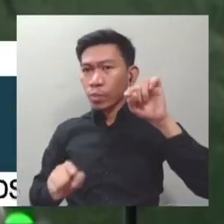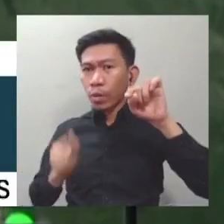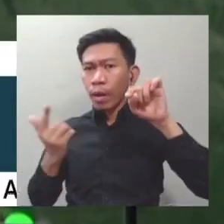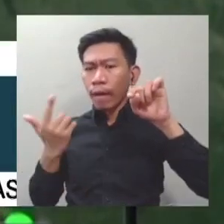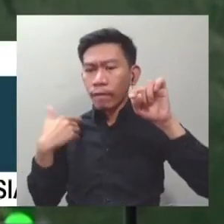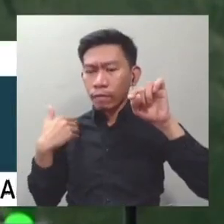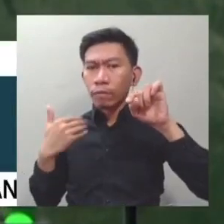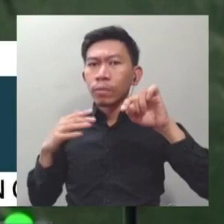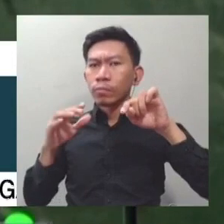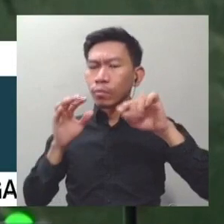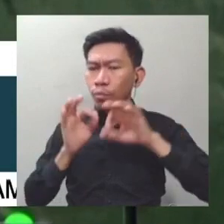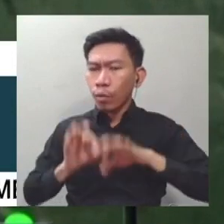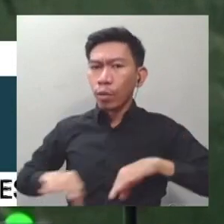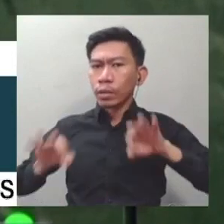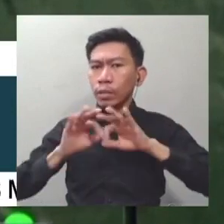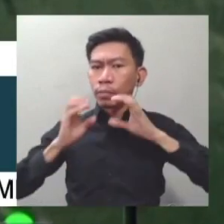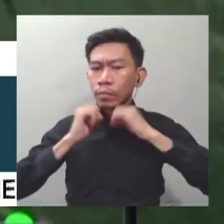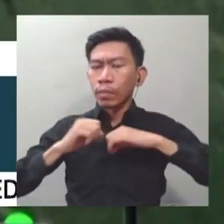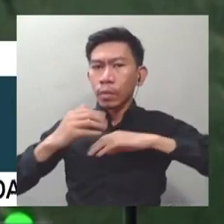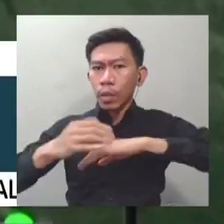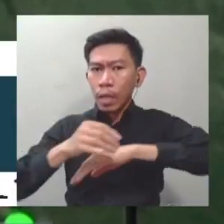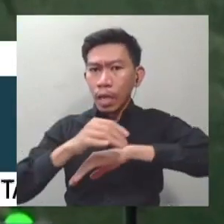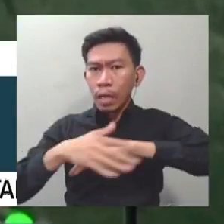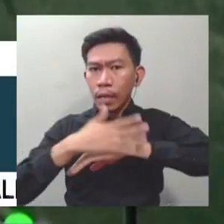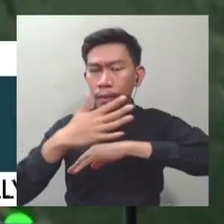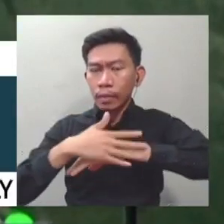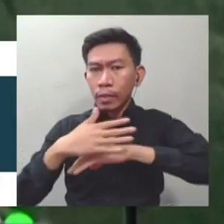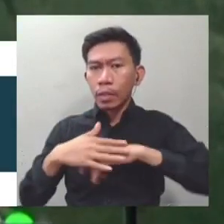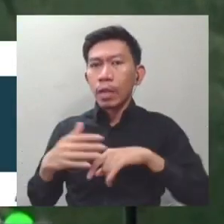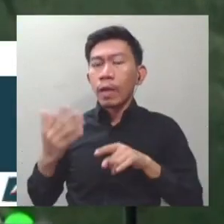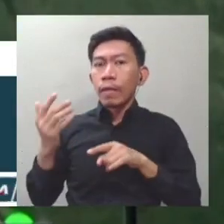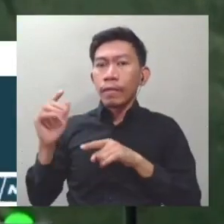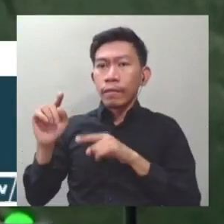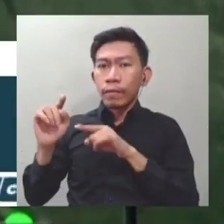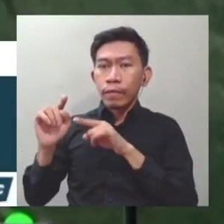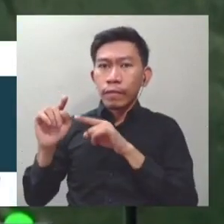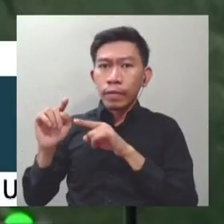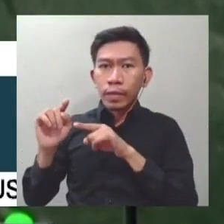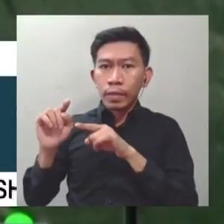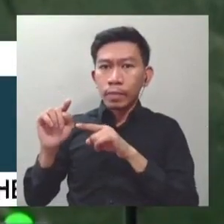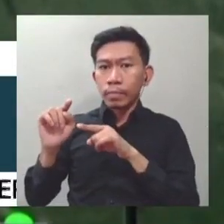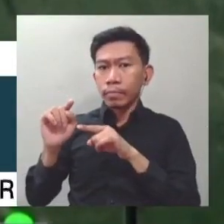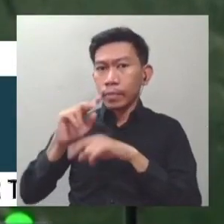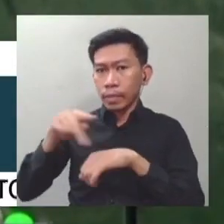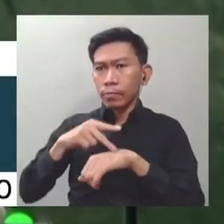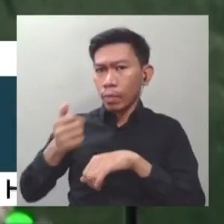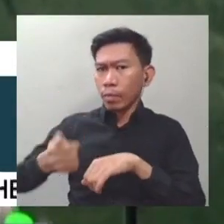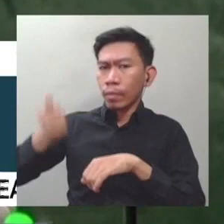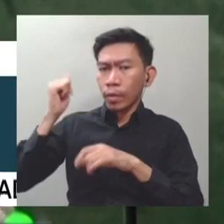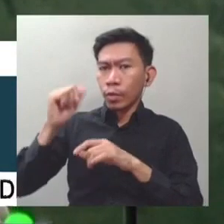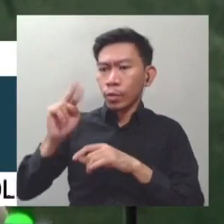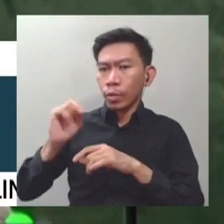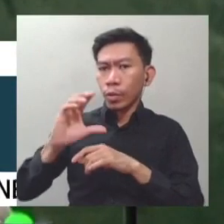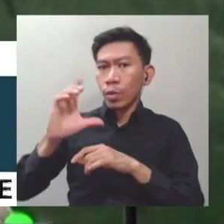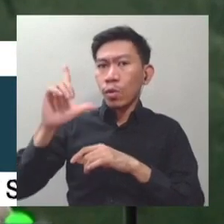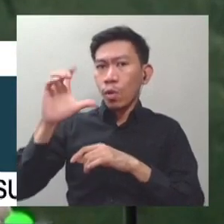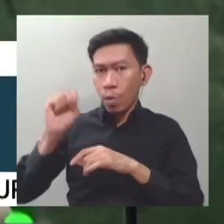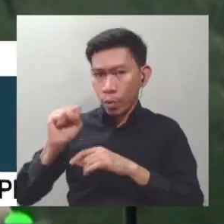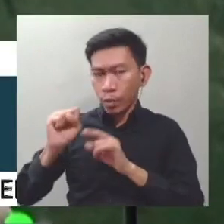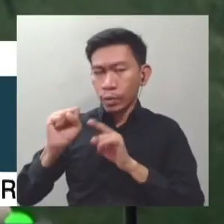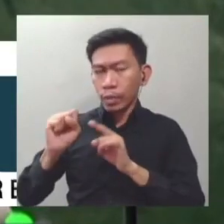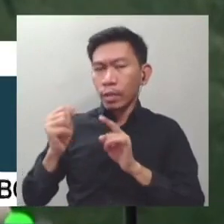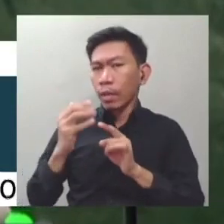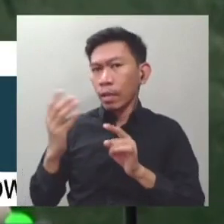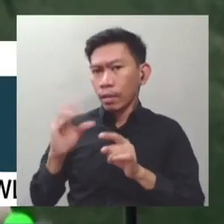Philippines is a champion of the 1982 UN Convention on the Law of the Sea. And we are proud to be among the